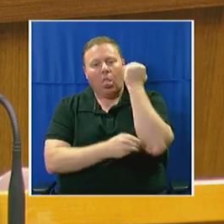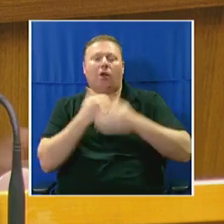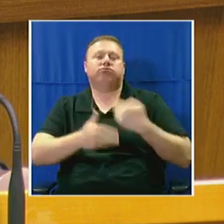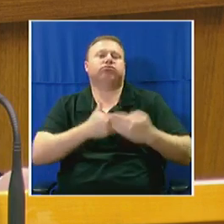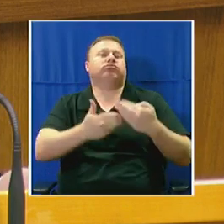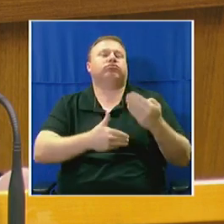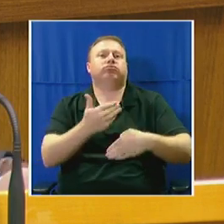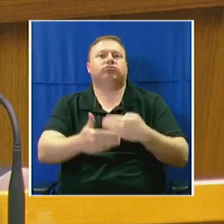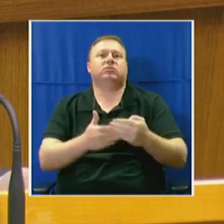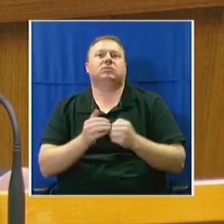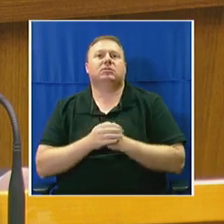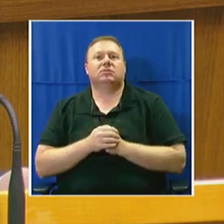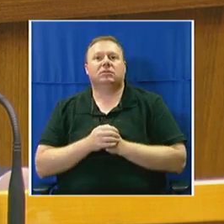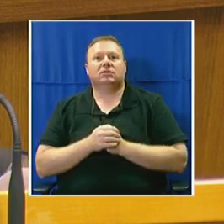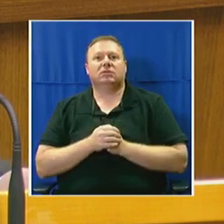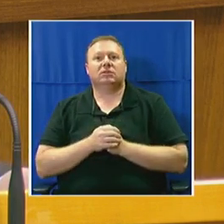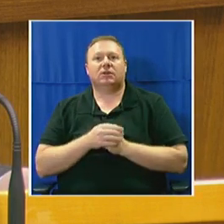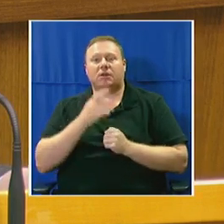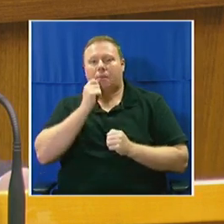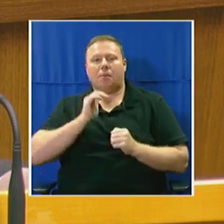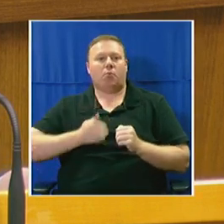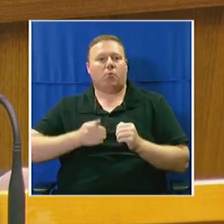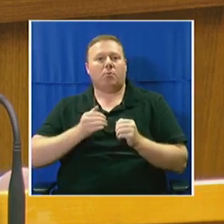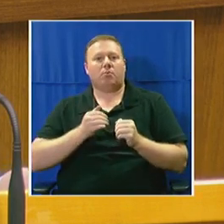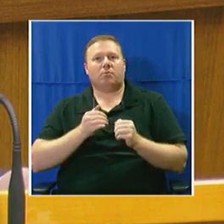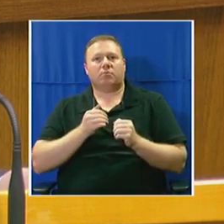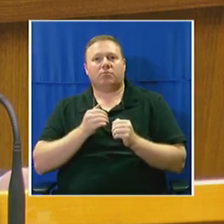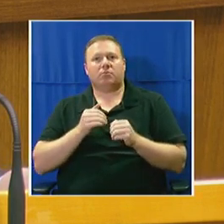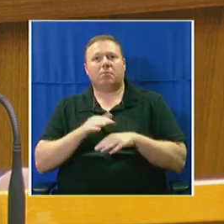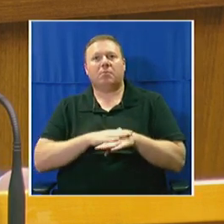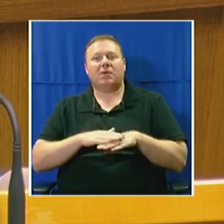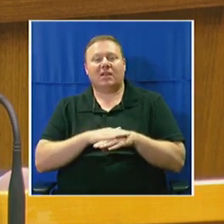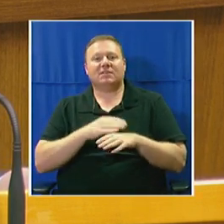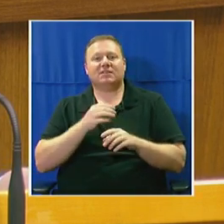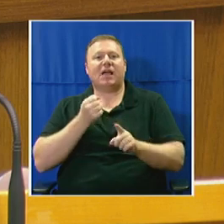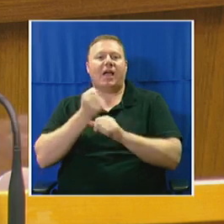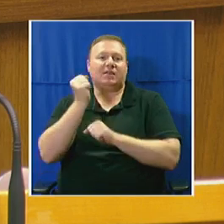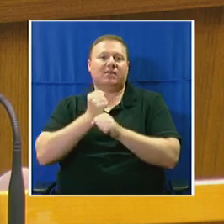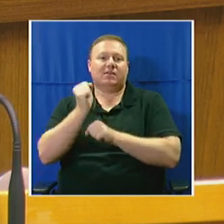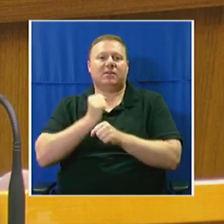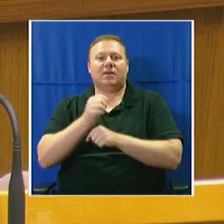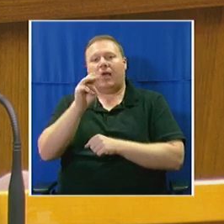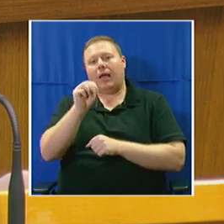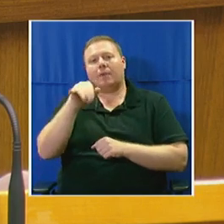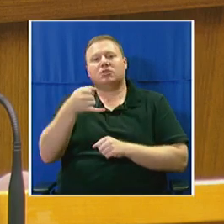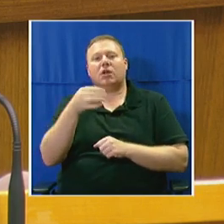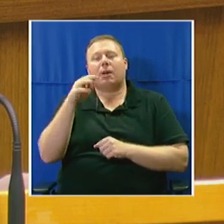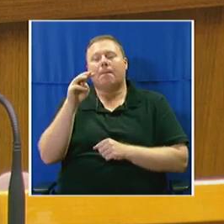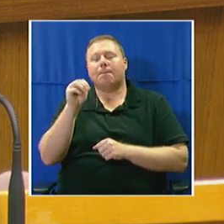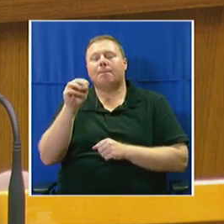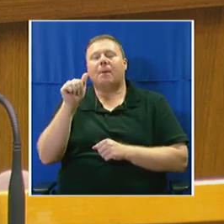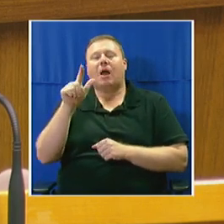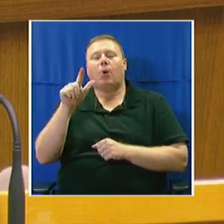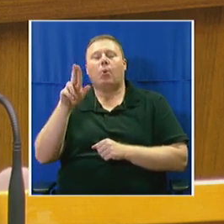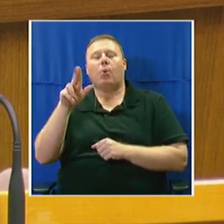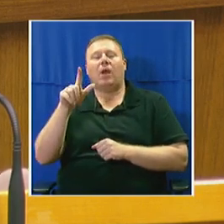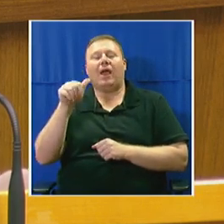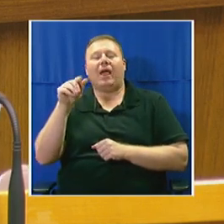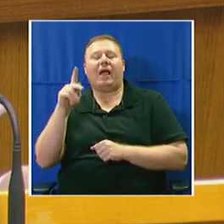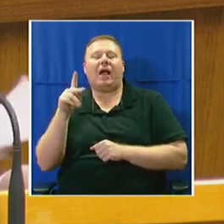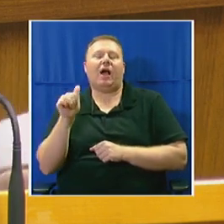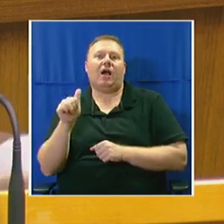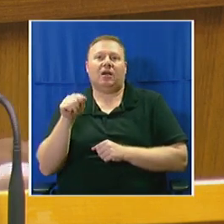majority of young women who are victims from UTA are from poor families the lack of Education under development due to Guta